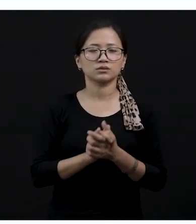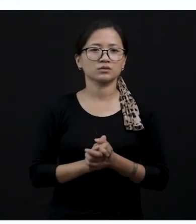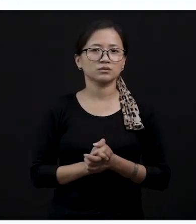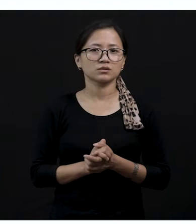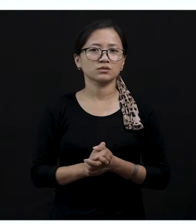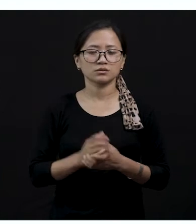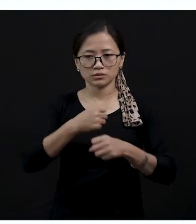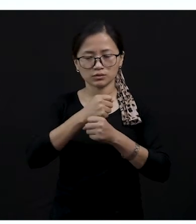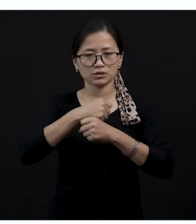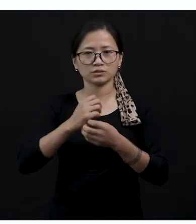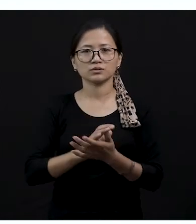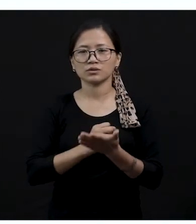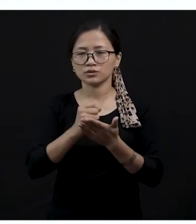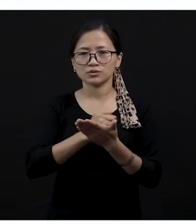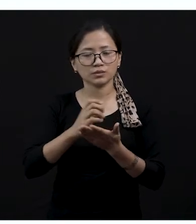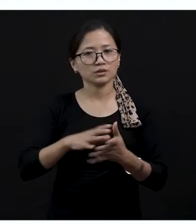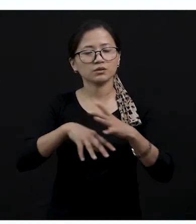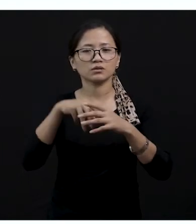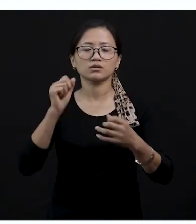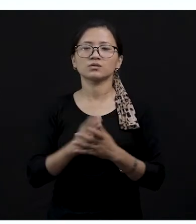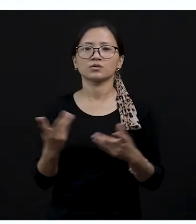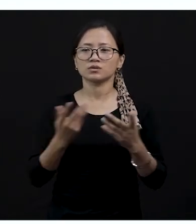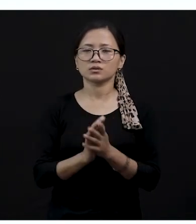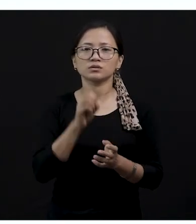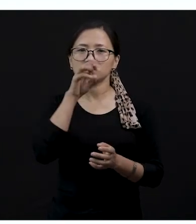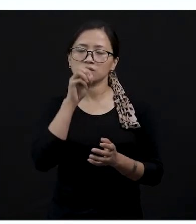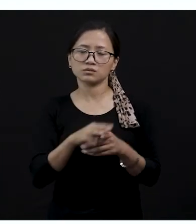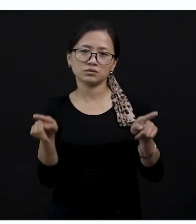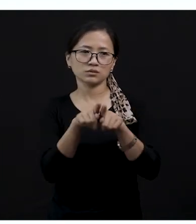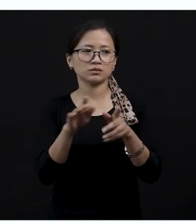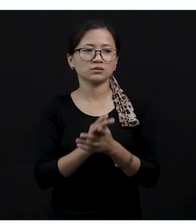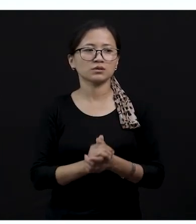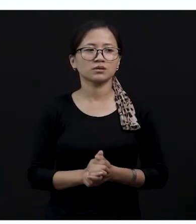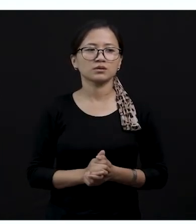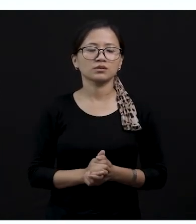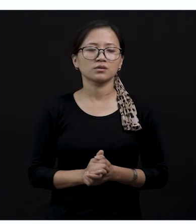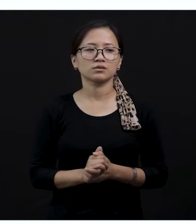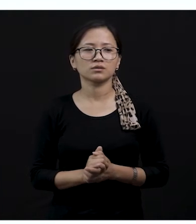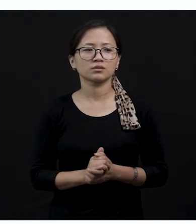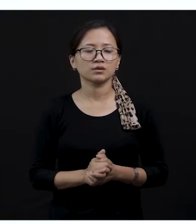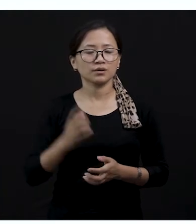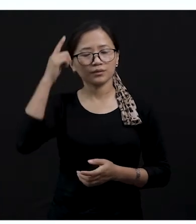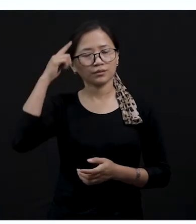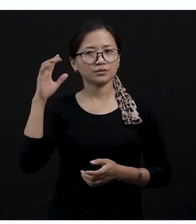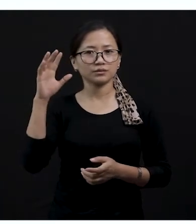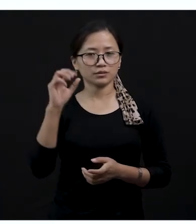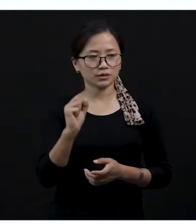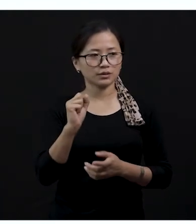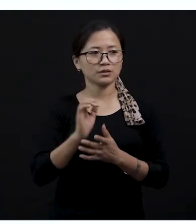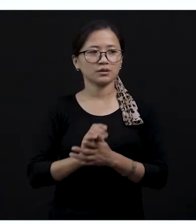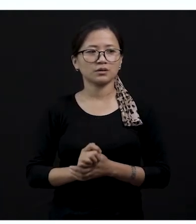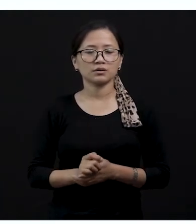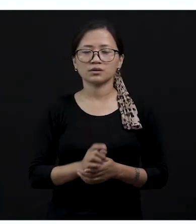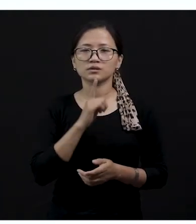you try to make out whether the words are similar or not, okay? Gray, say, they. See, they have a kind of